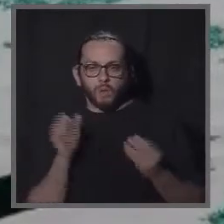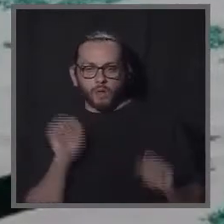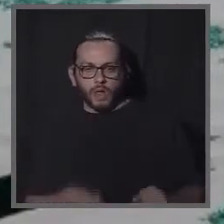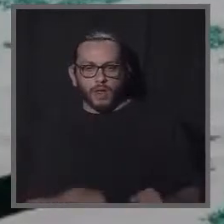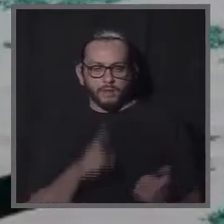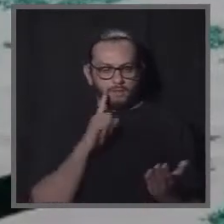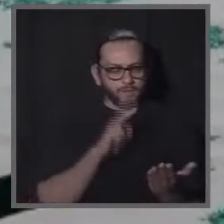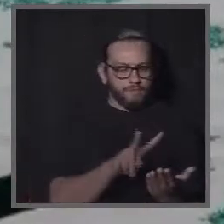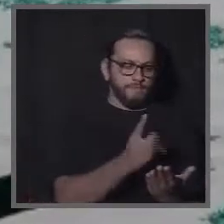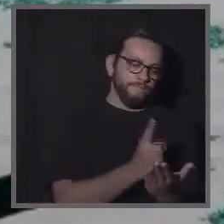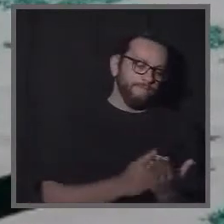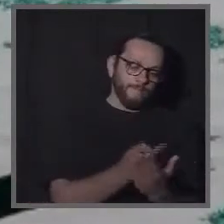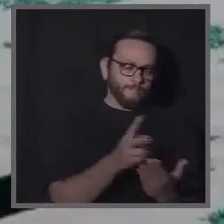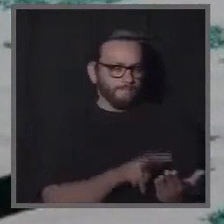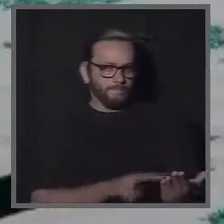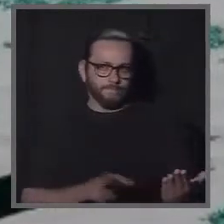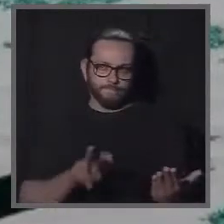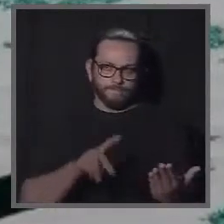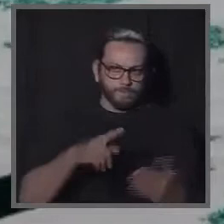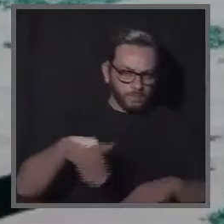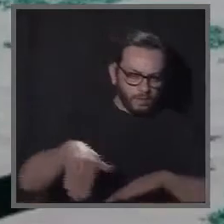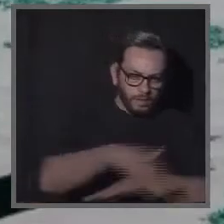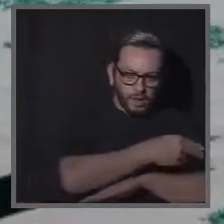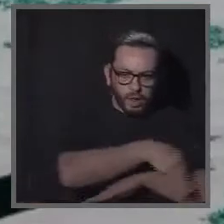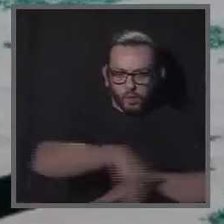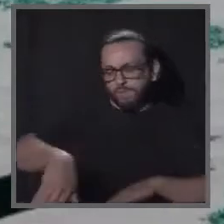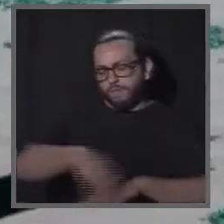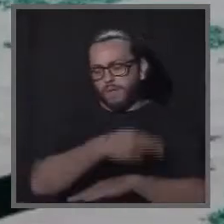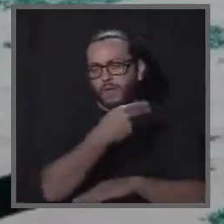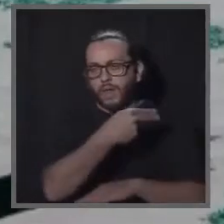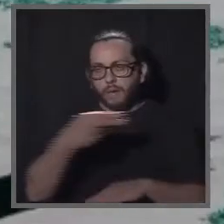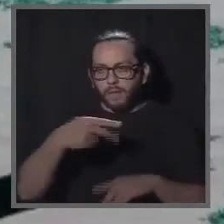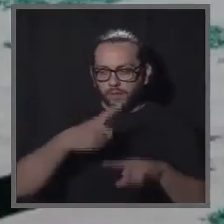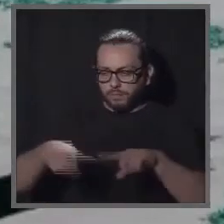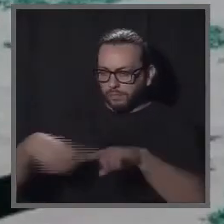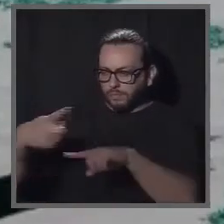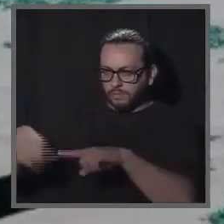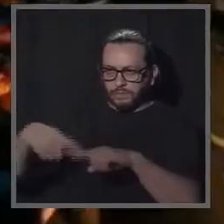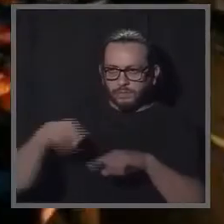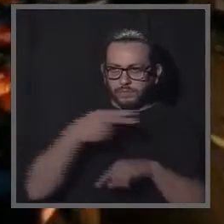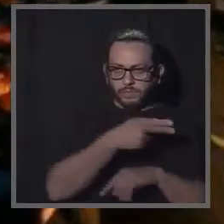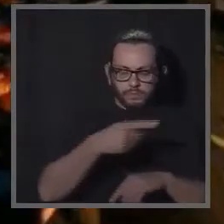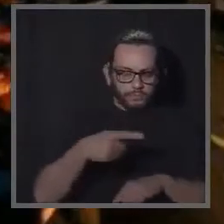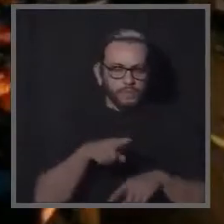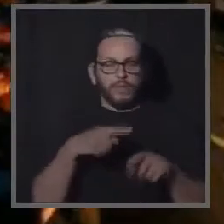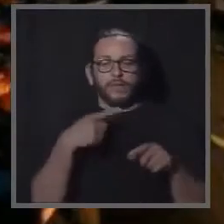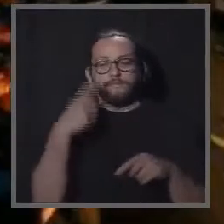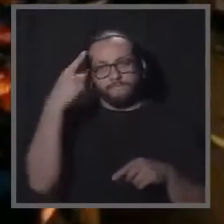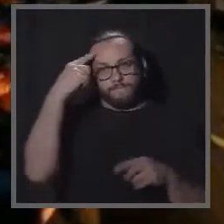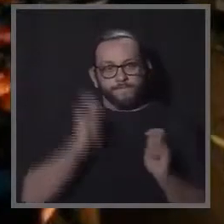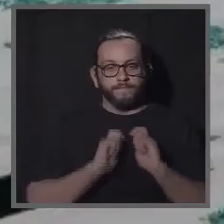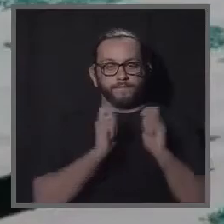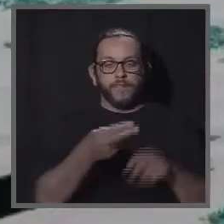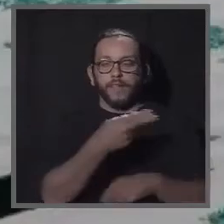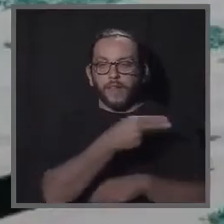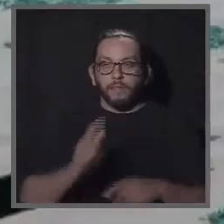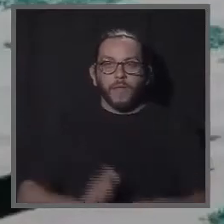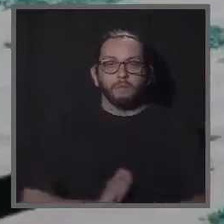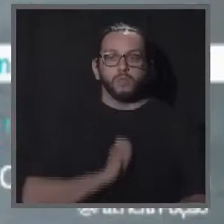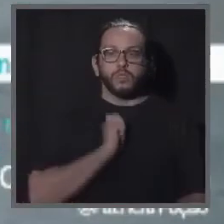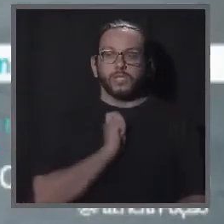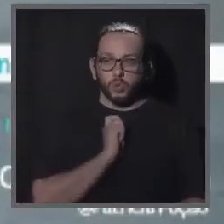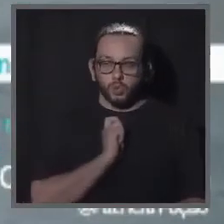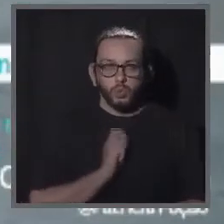could be changed, how could we change the names of the streets, and we would name the streets after emotions,